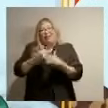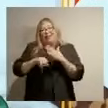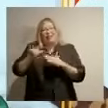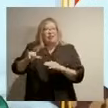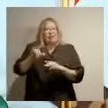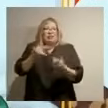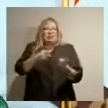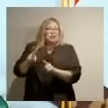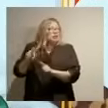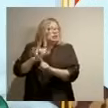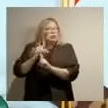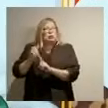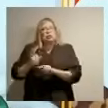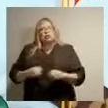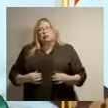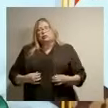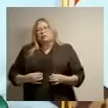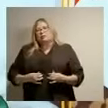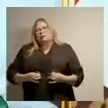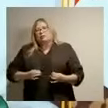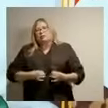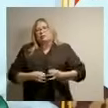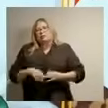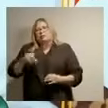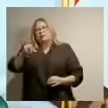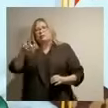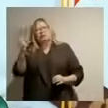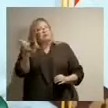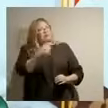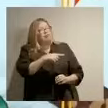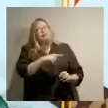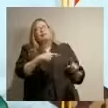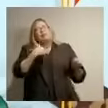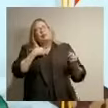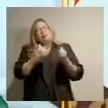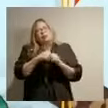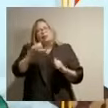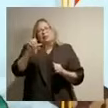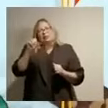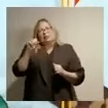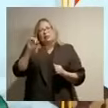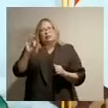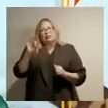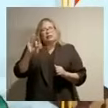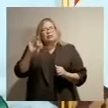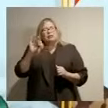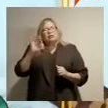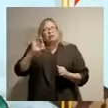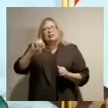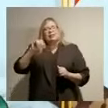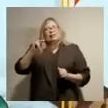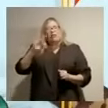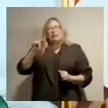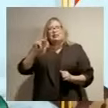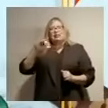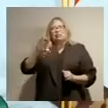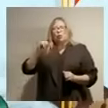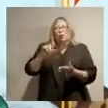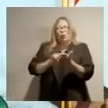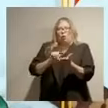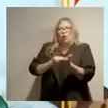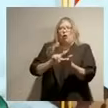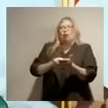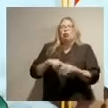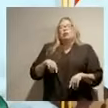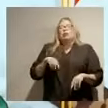circumstance. Hi, Governor. Sophia Boleg here from the San Francisco Chronicle. As you're well aware, student protesters across the country,